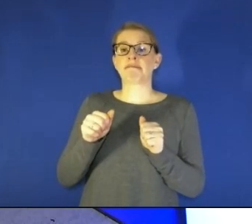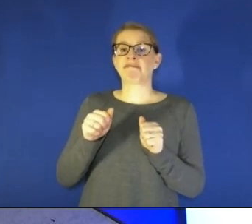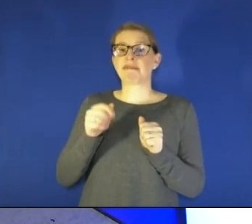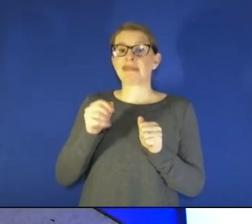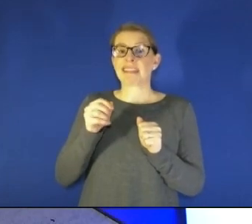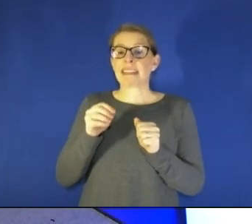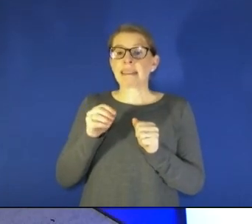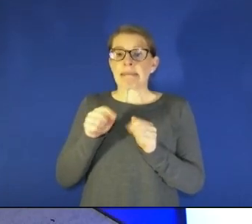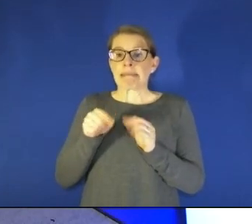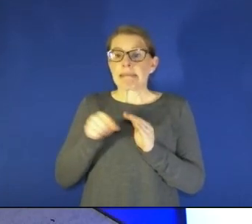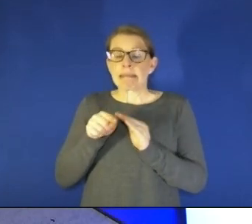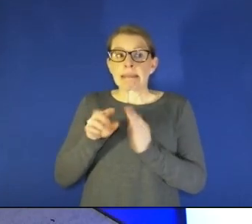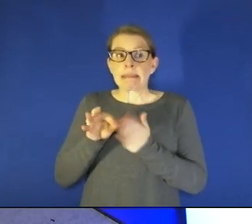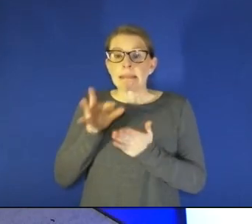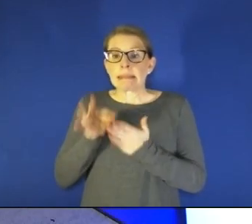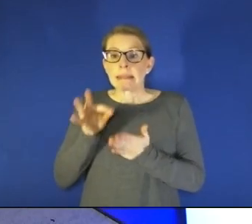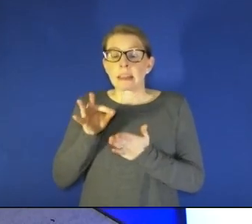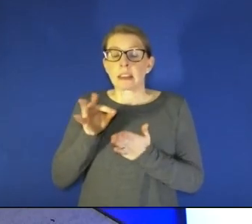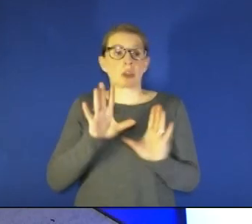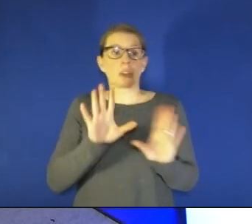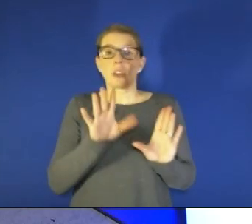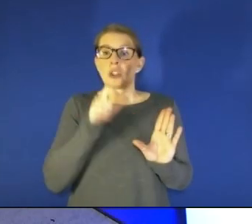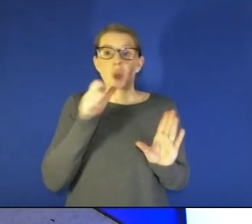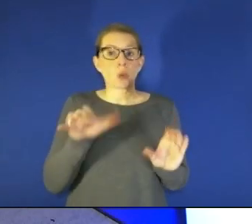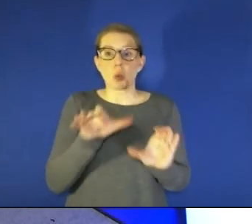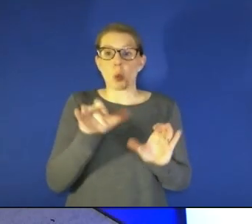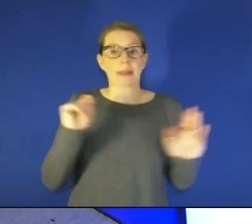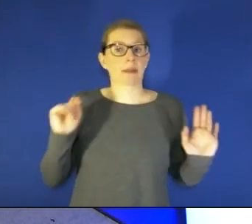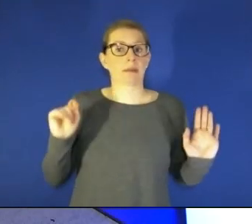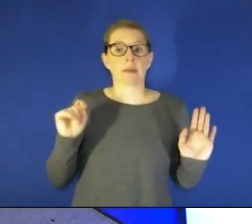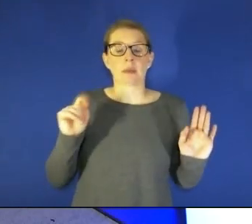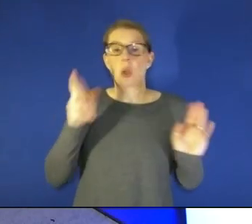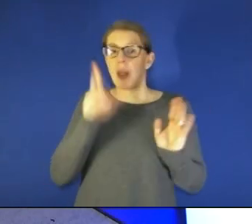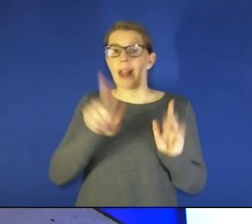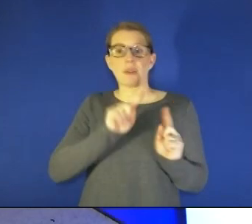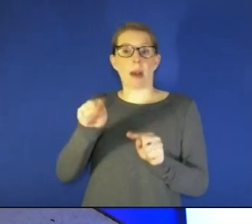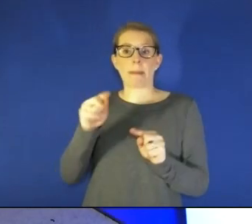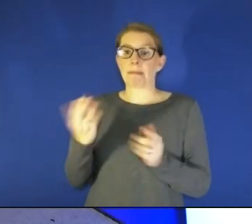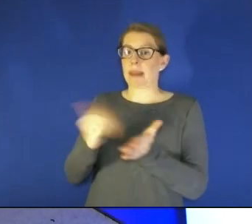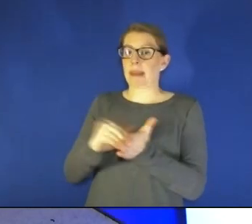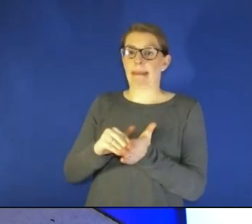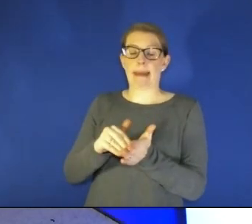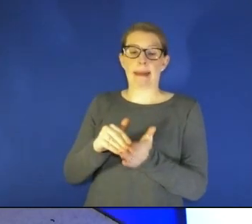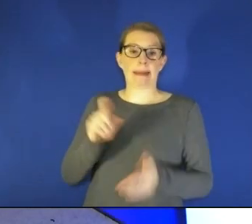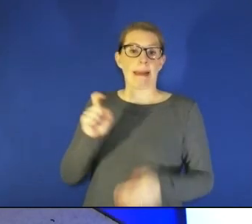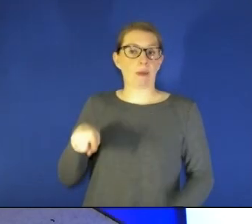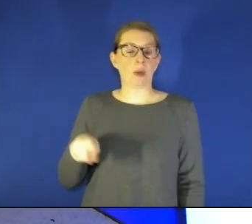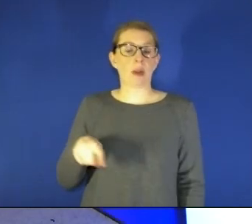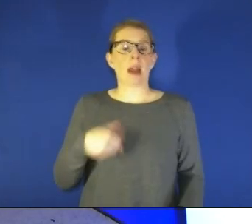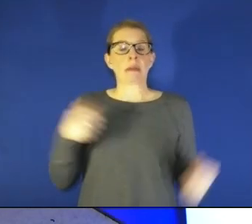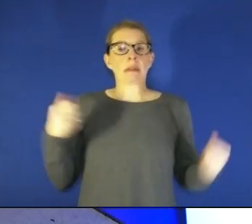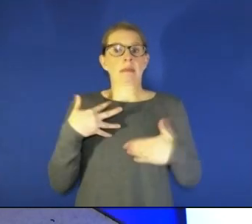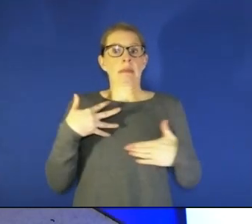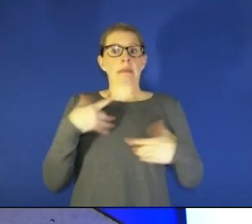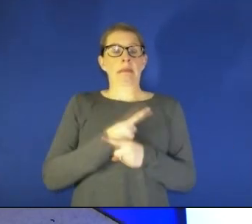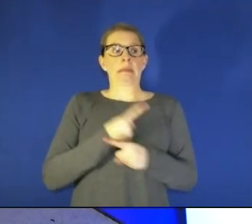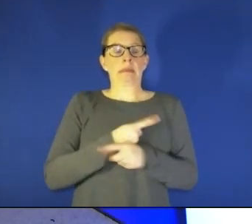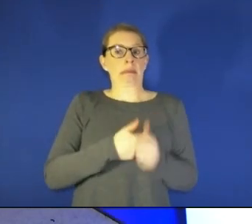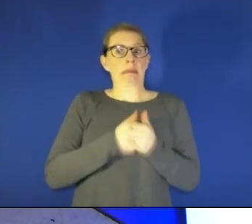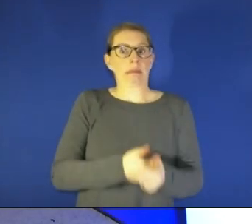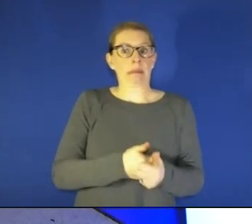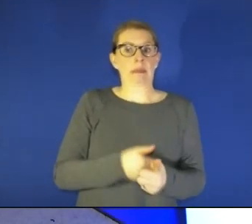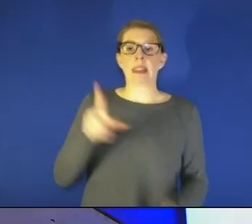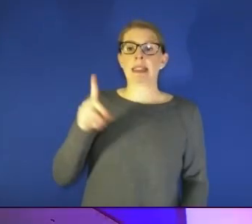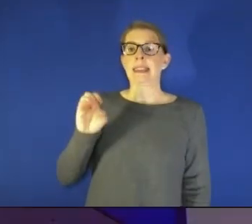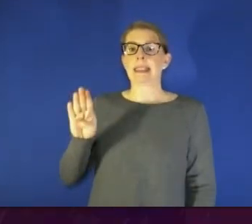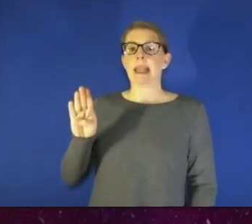do it again. And that is the last thing you want to do. Of So course, I of did. course. I was I was scared into doing it right. Okay, question from Deb this morning.